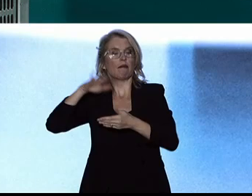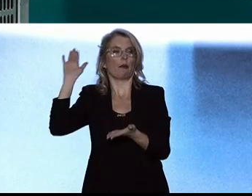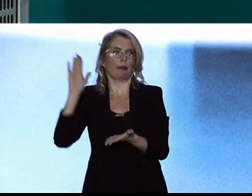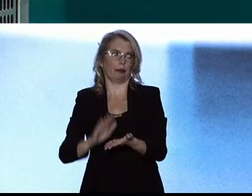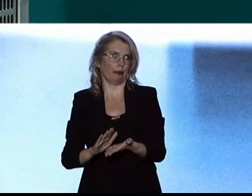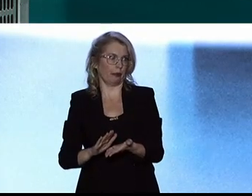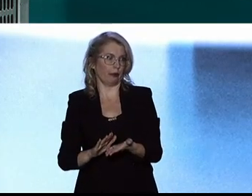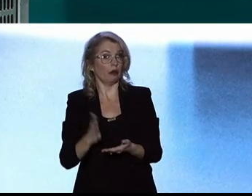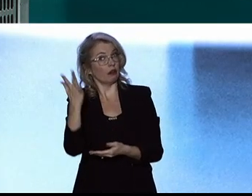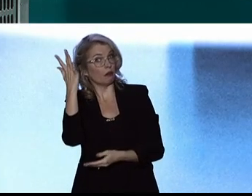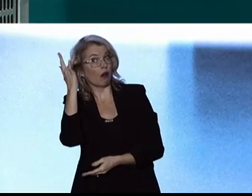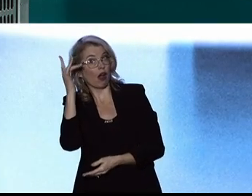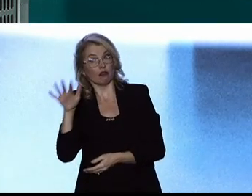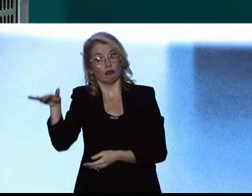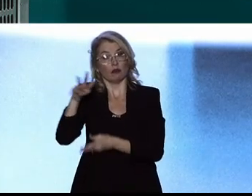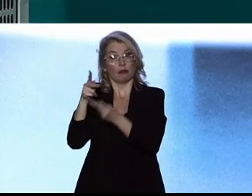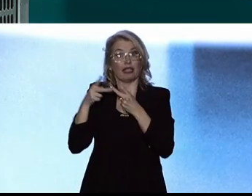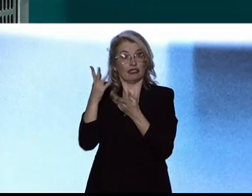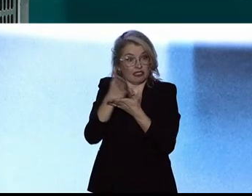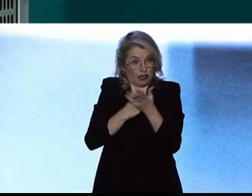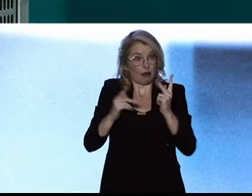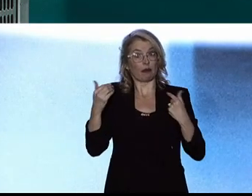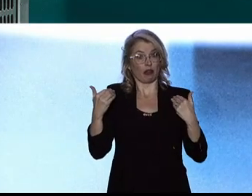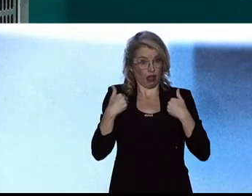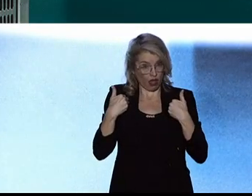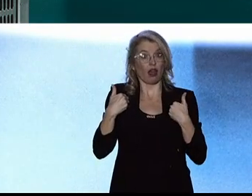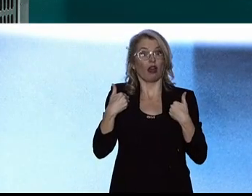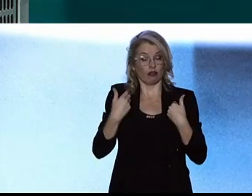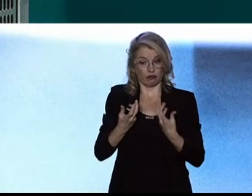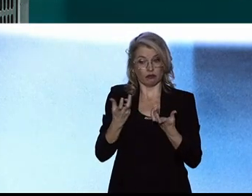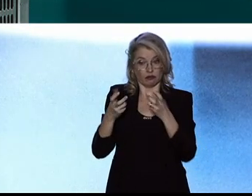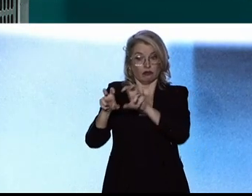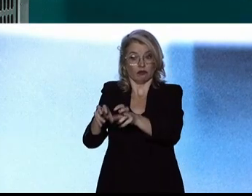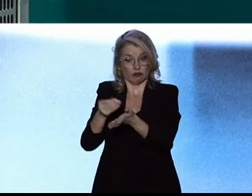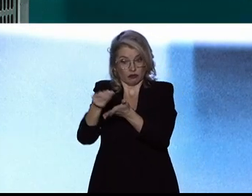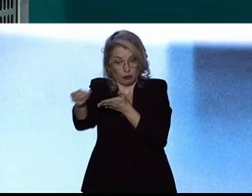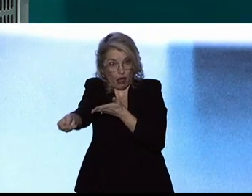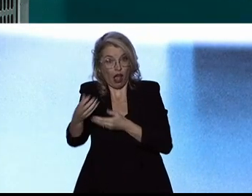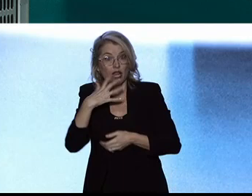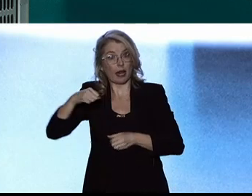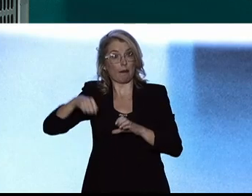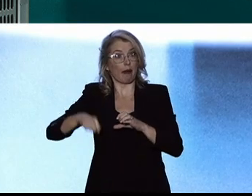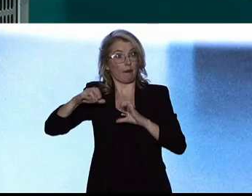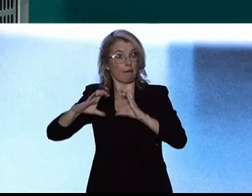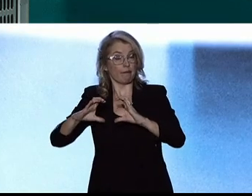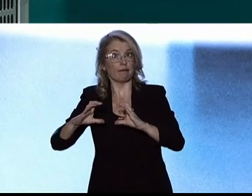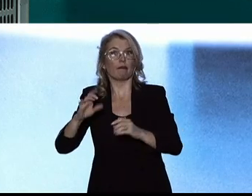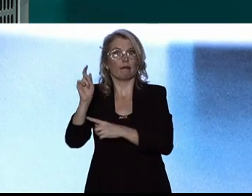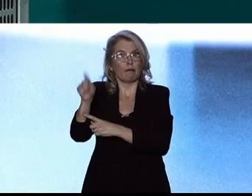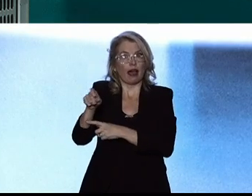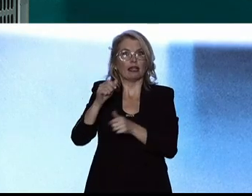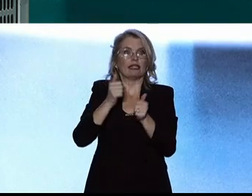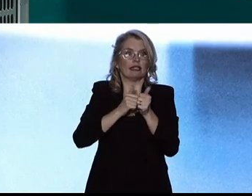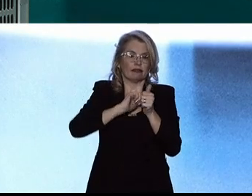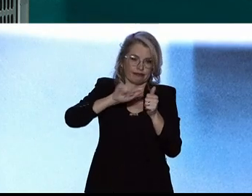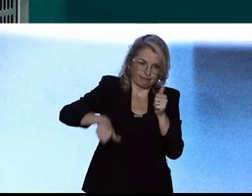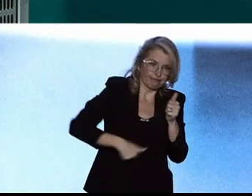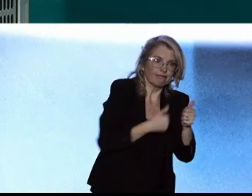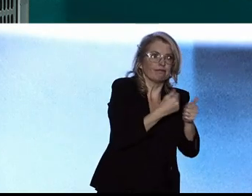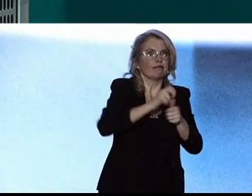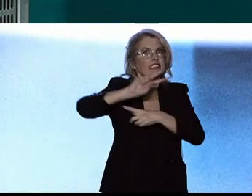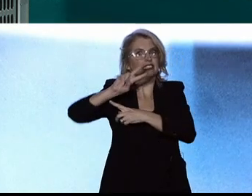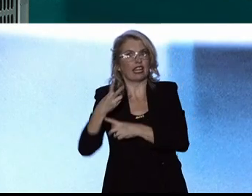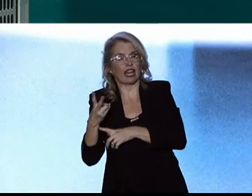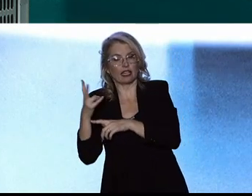in those places, the few homeowners who do invest in a heat pump usually have to keep a backup system running